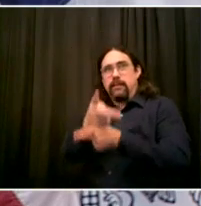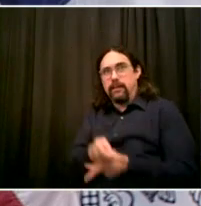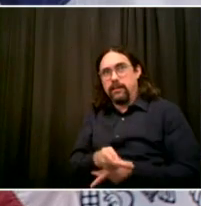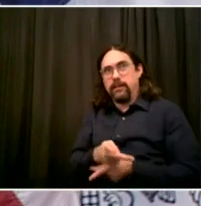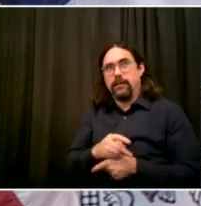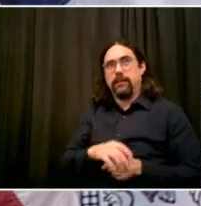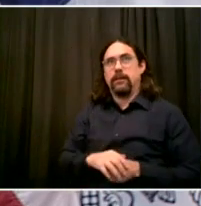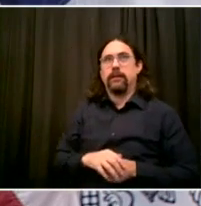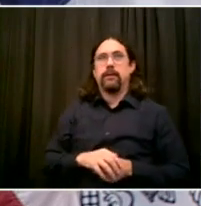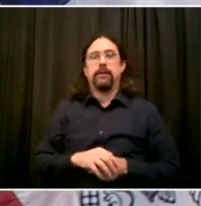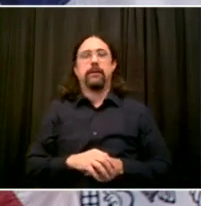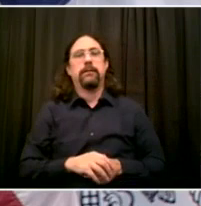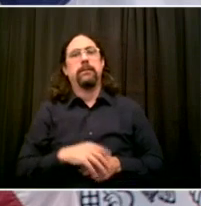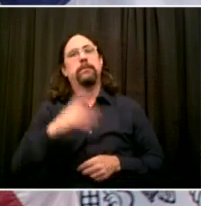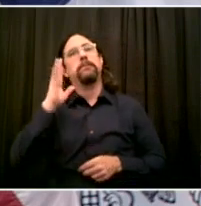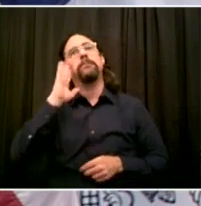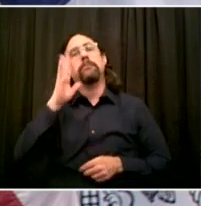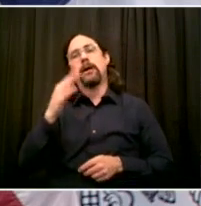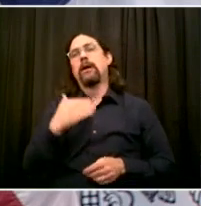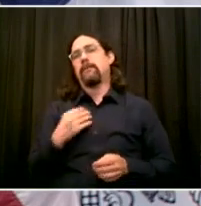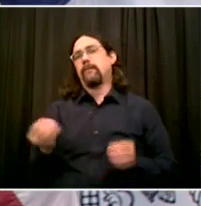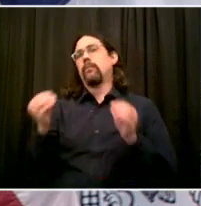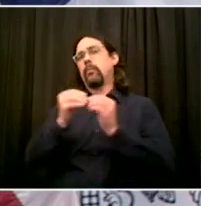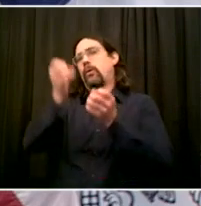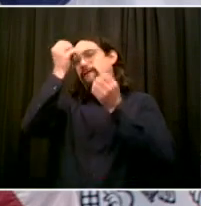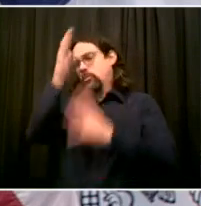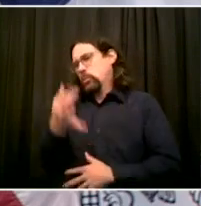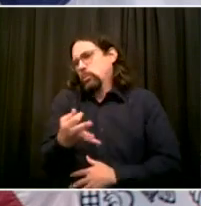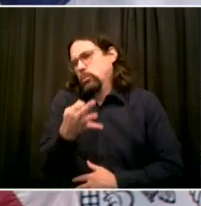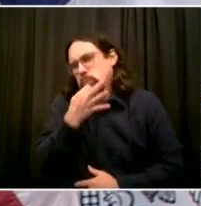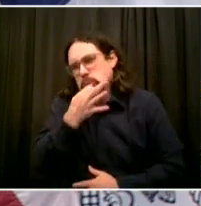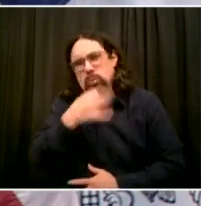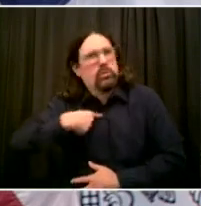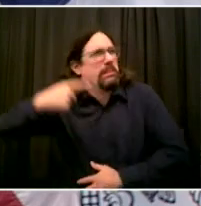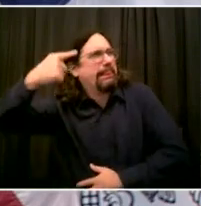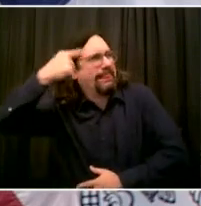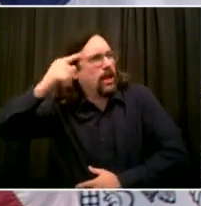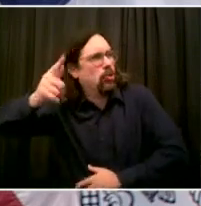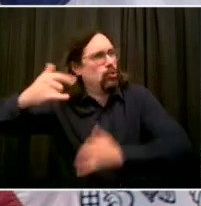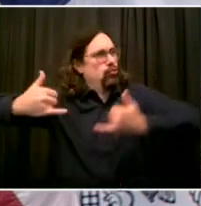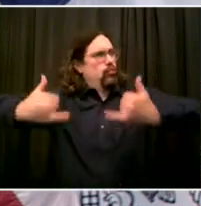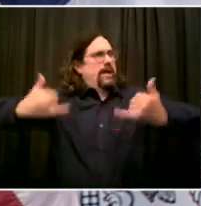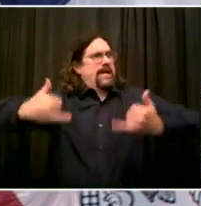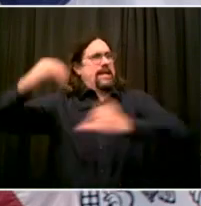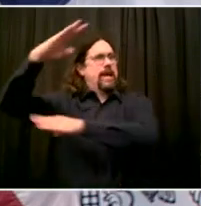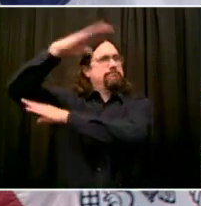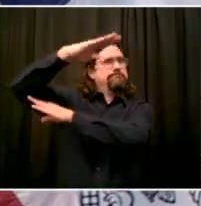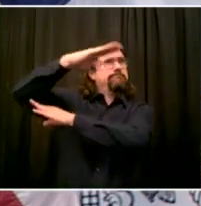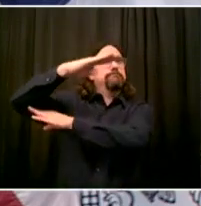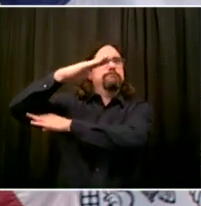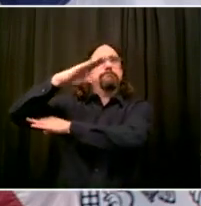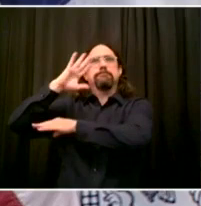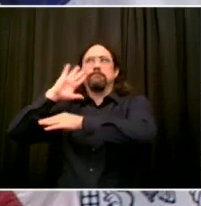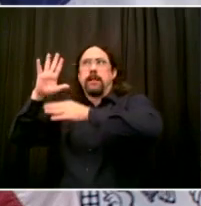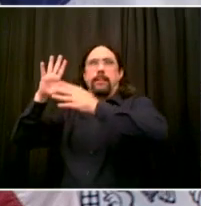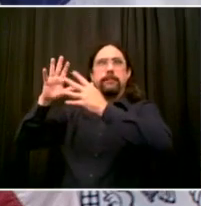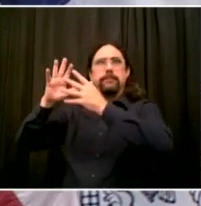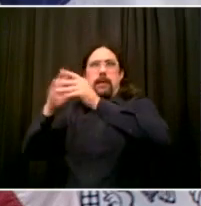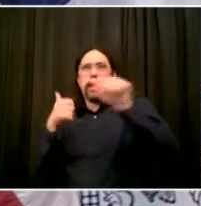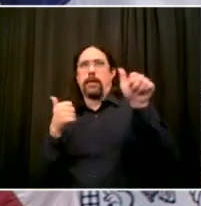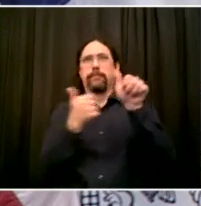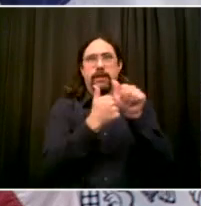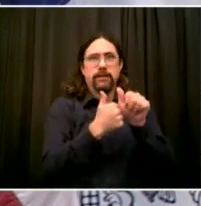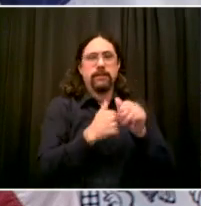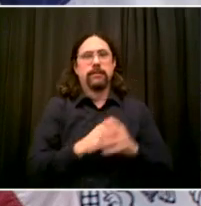outline. I think the separation here is between outdoor and indoor. I think the outdoor activities can proceed, do